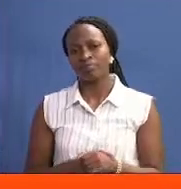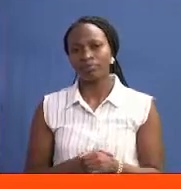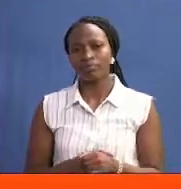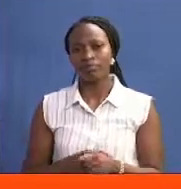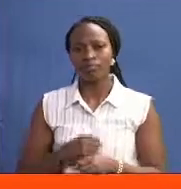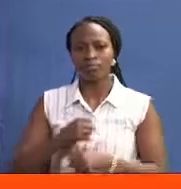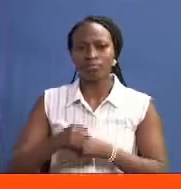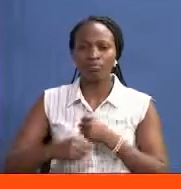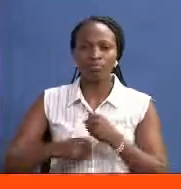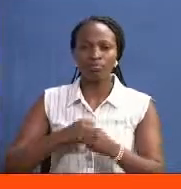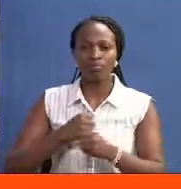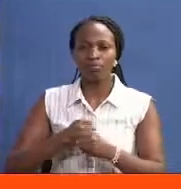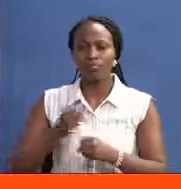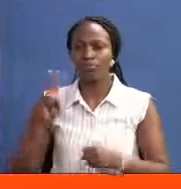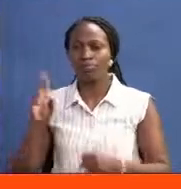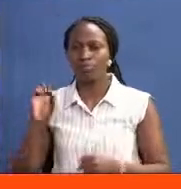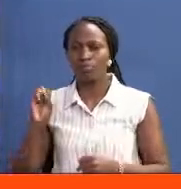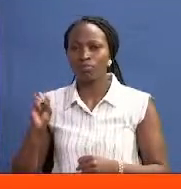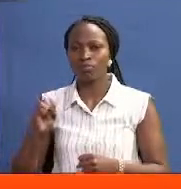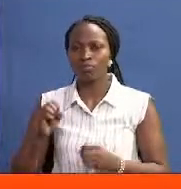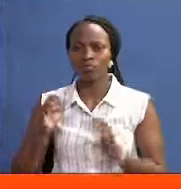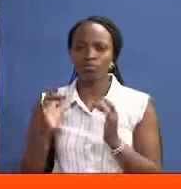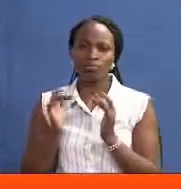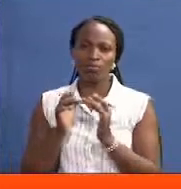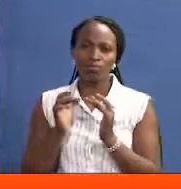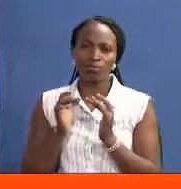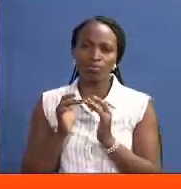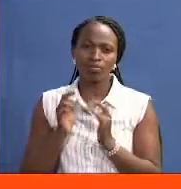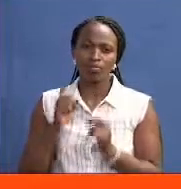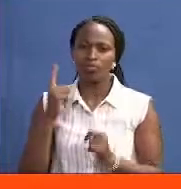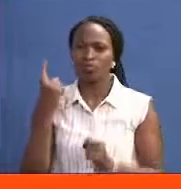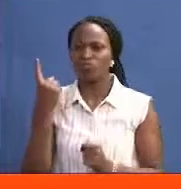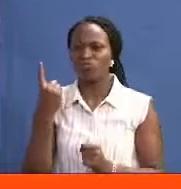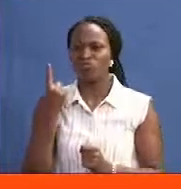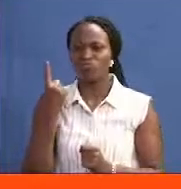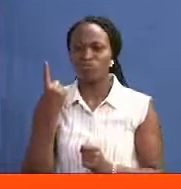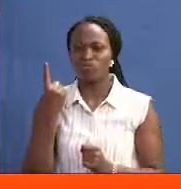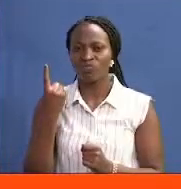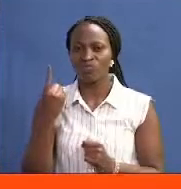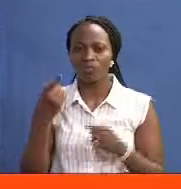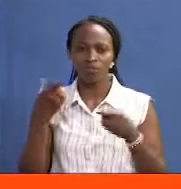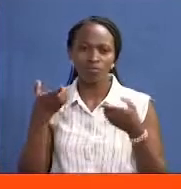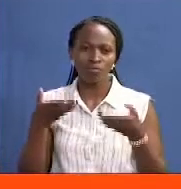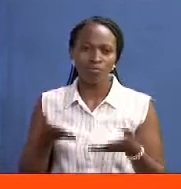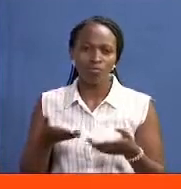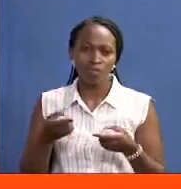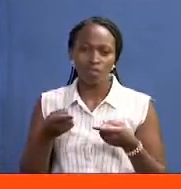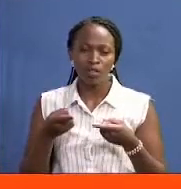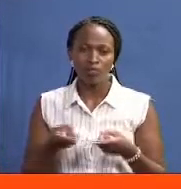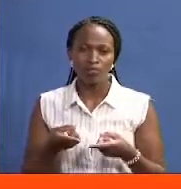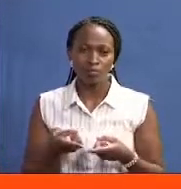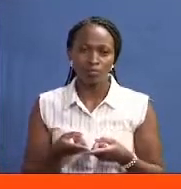years ago, the media was majorly one way. And currently, in the current age, due